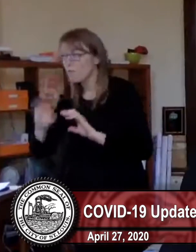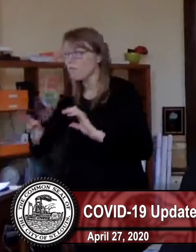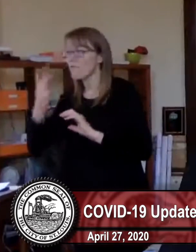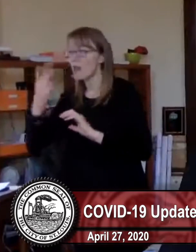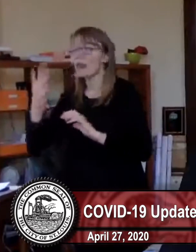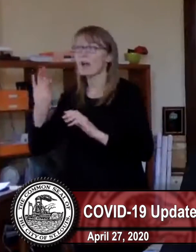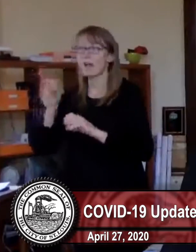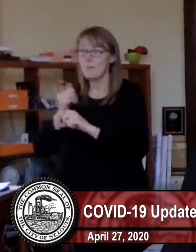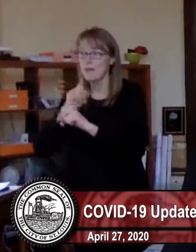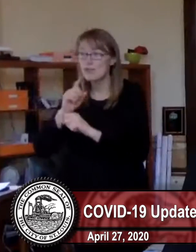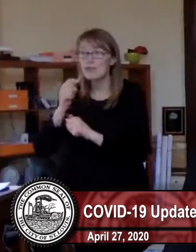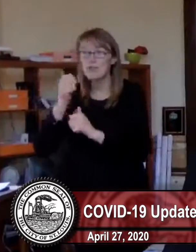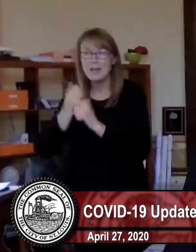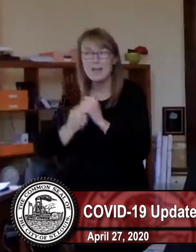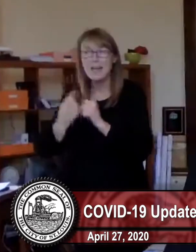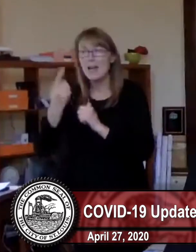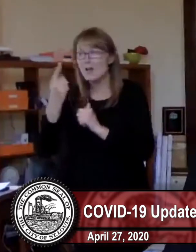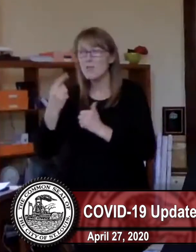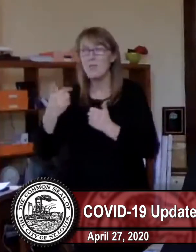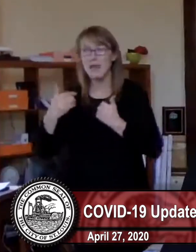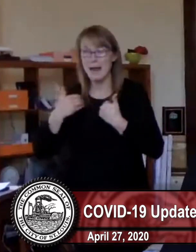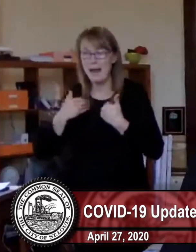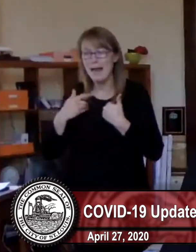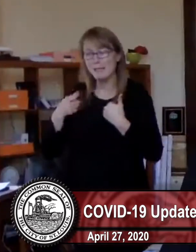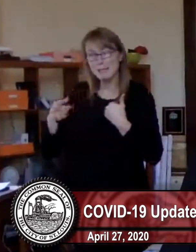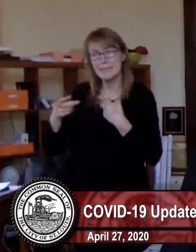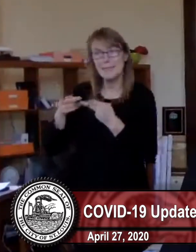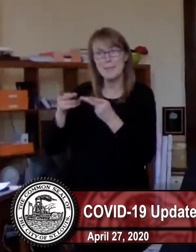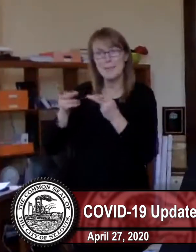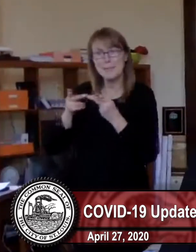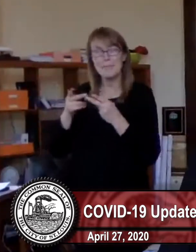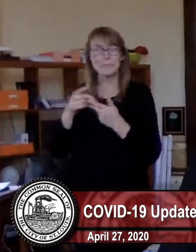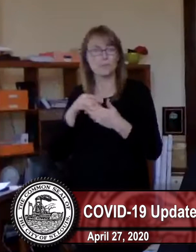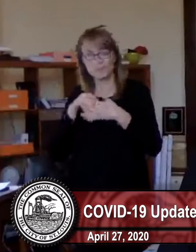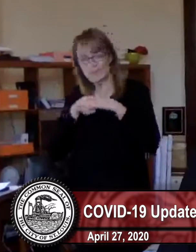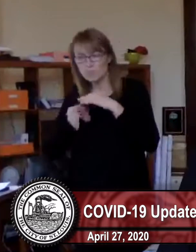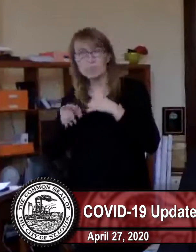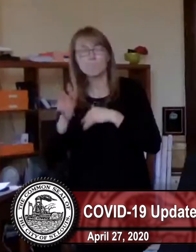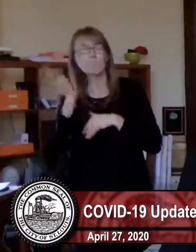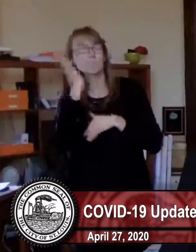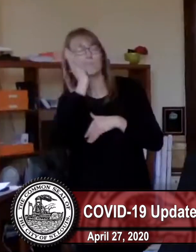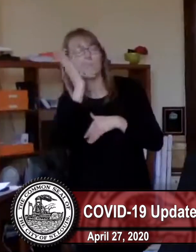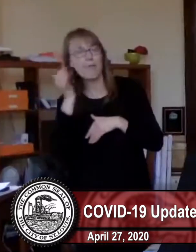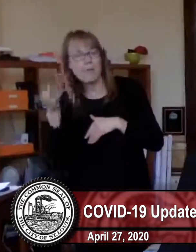happens, then we will get everyone moving into a shelter bed or into